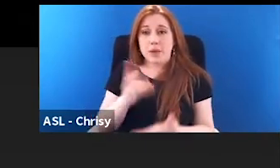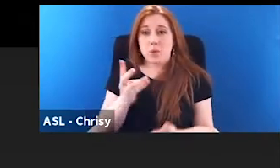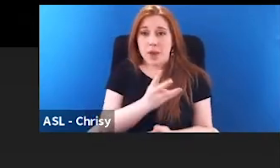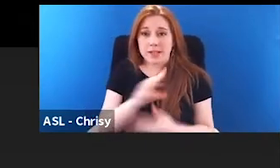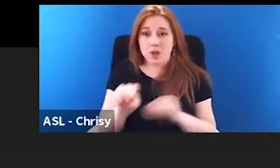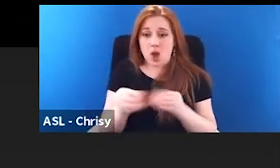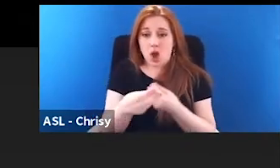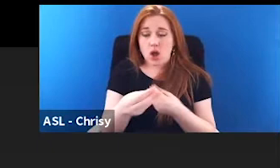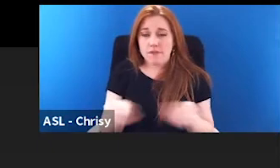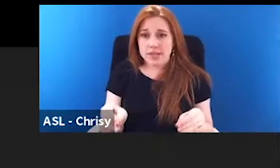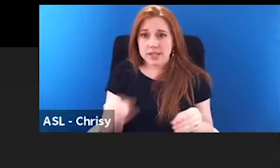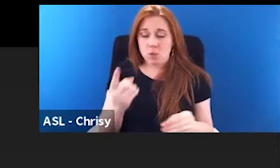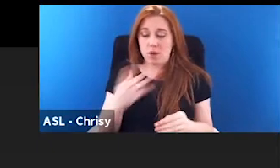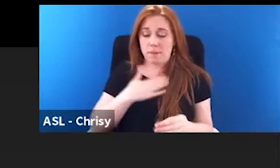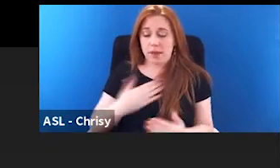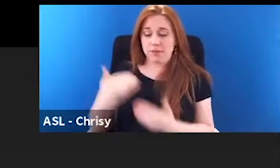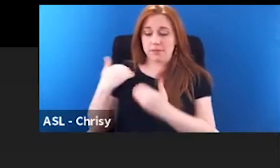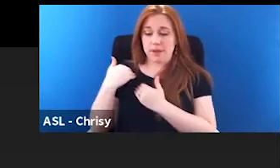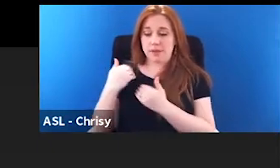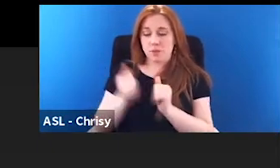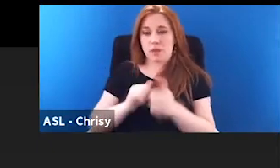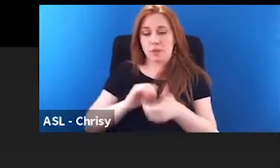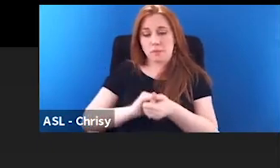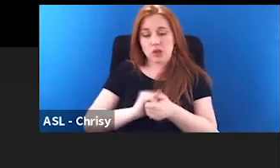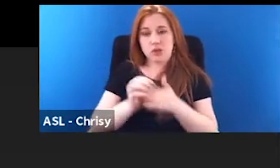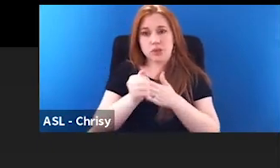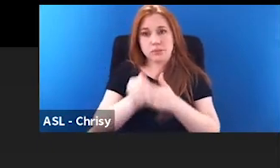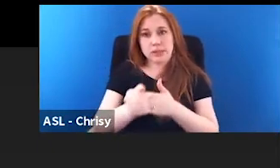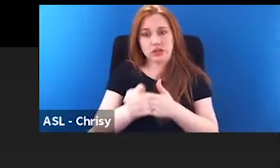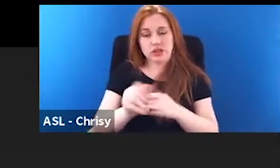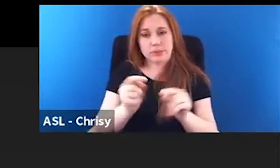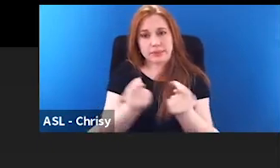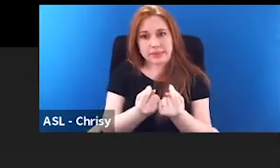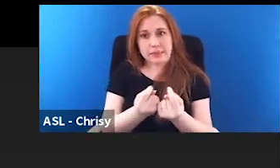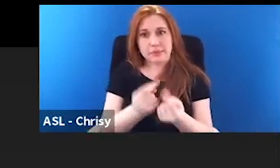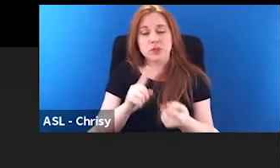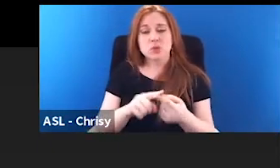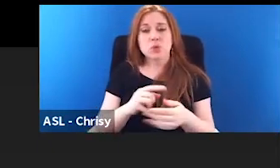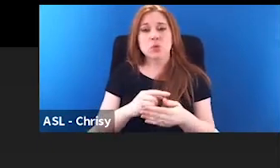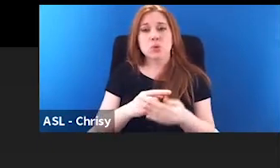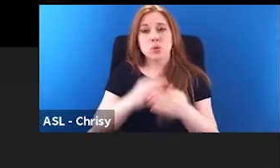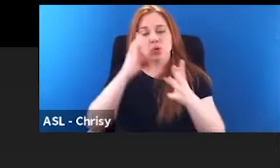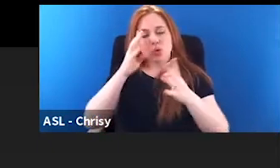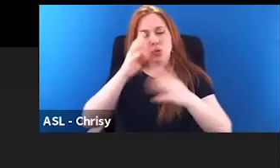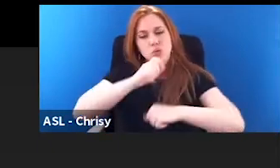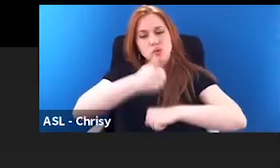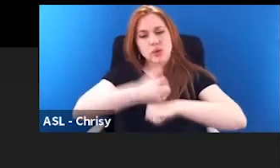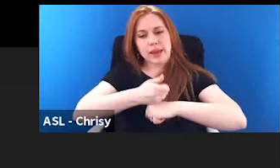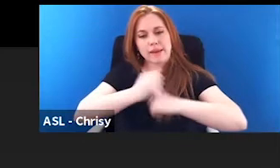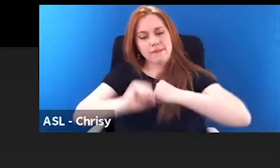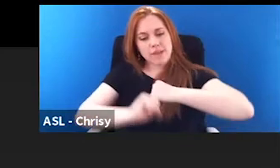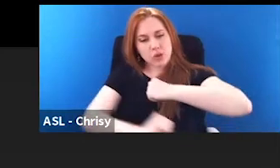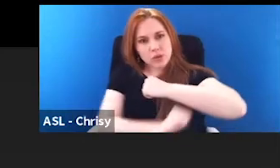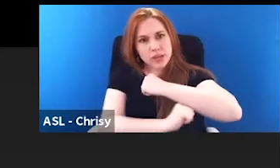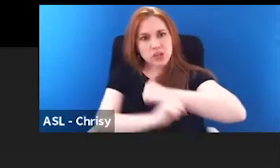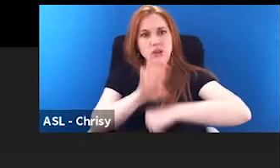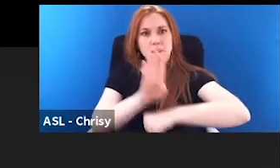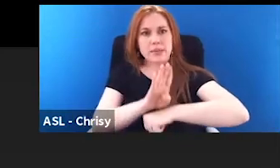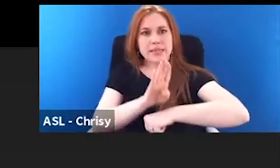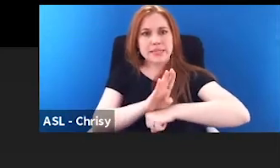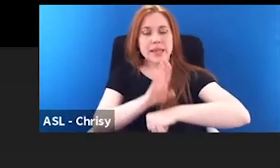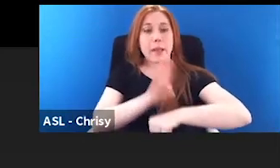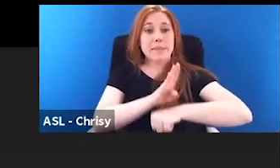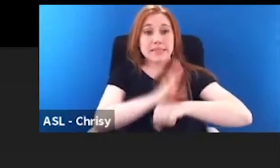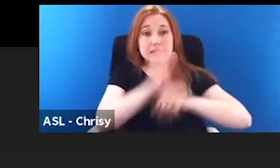the things that I'm tasked with in partnership with our leadership team is to, create a foundation of a business and a business strategy that